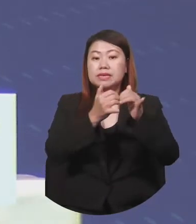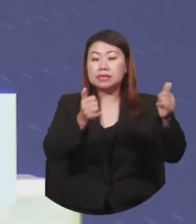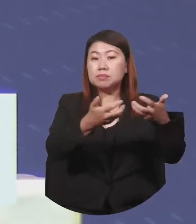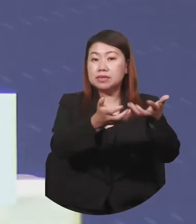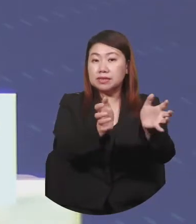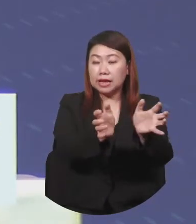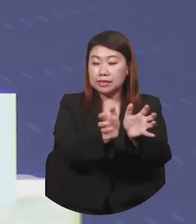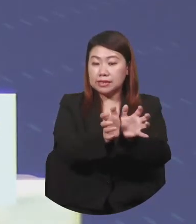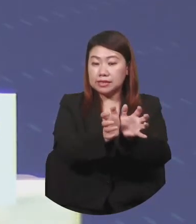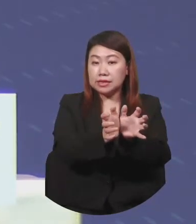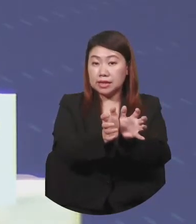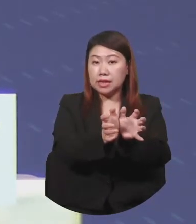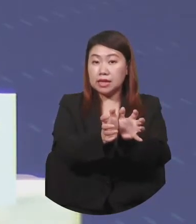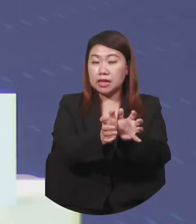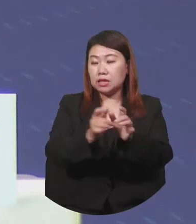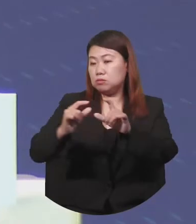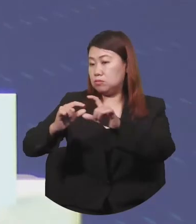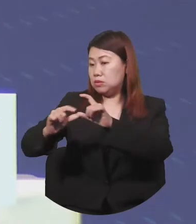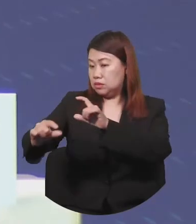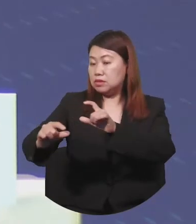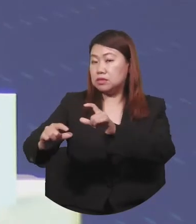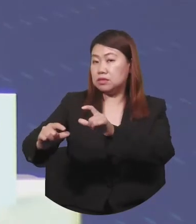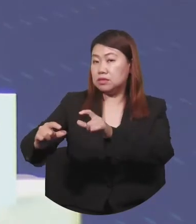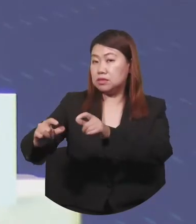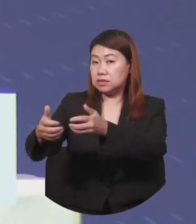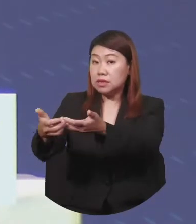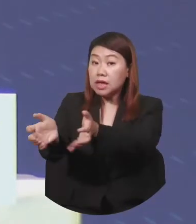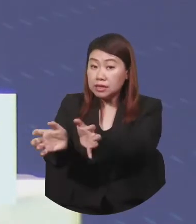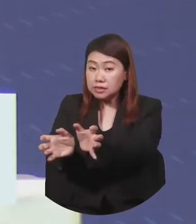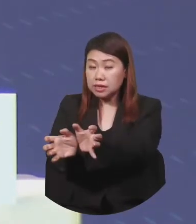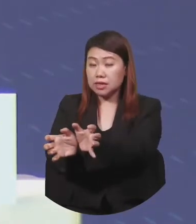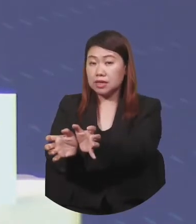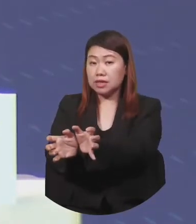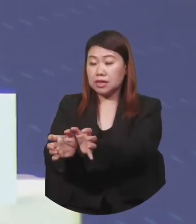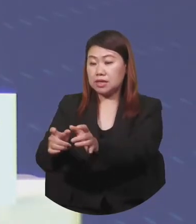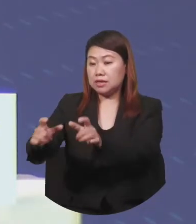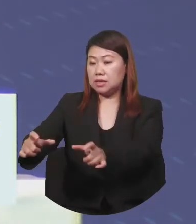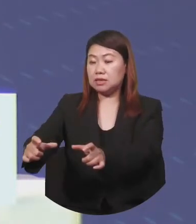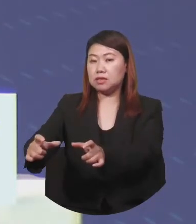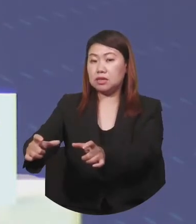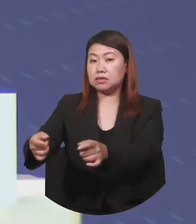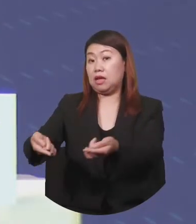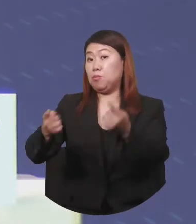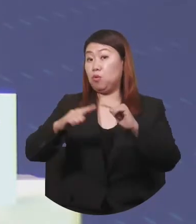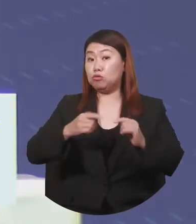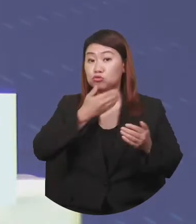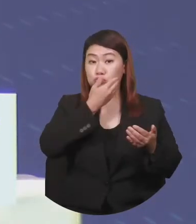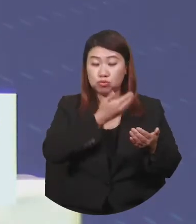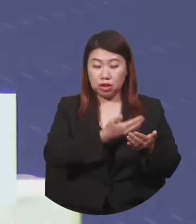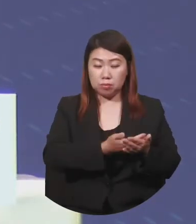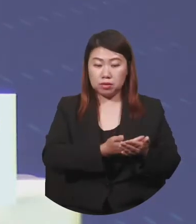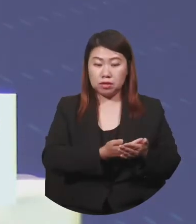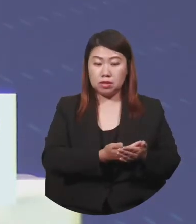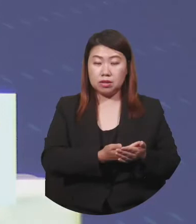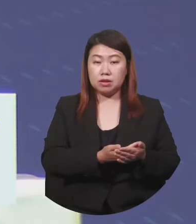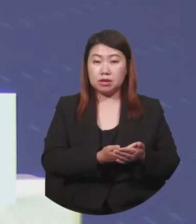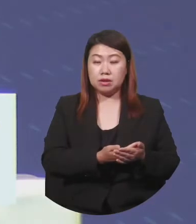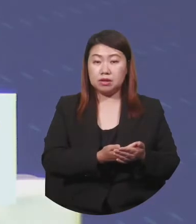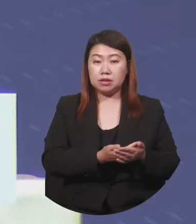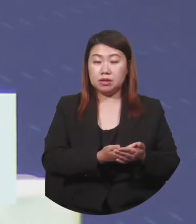because most of the developing countries who need the